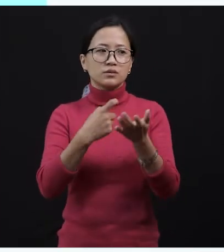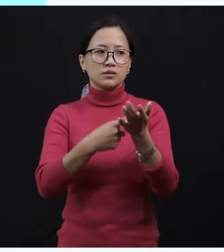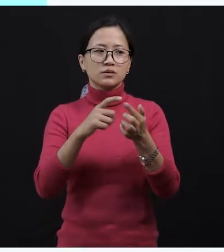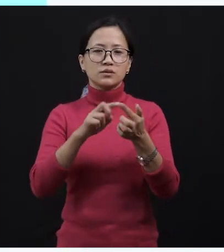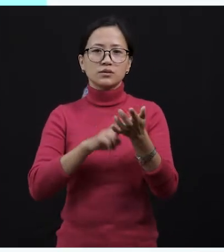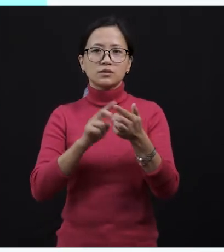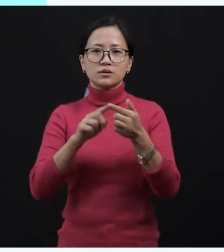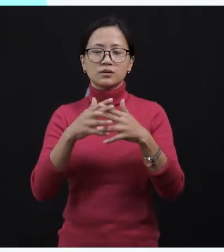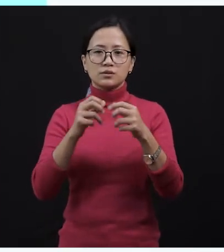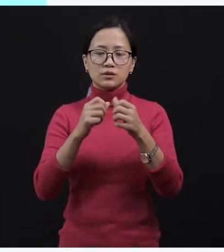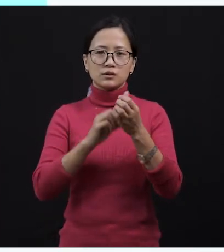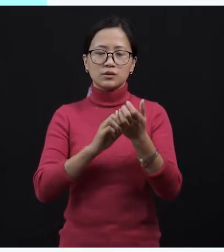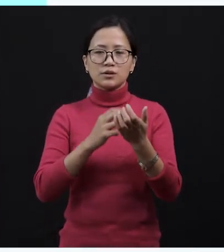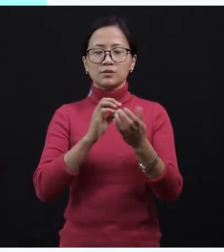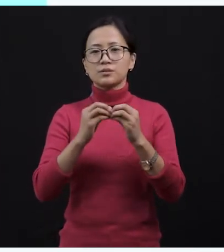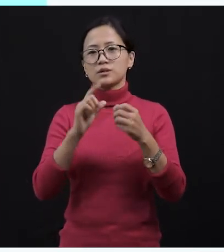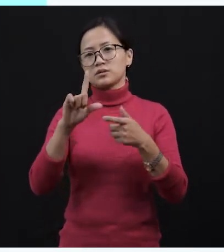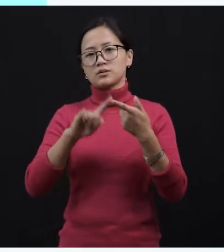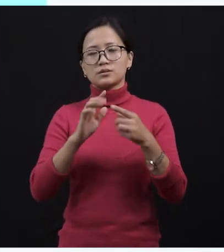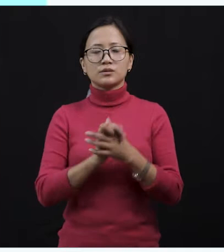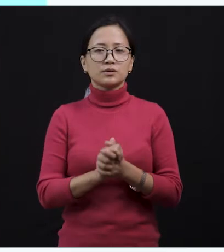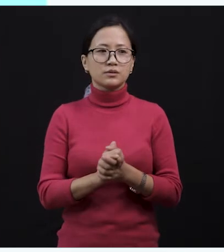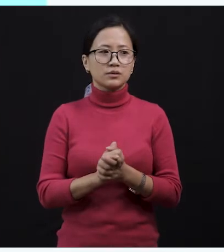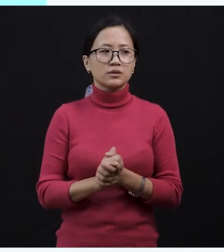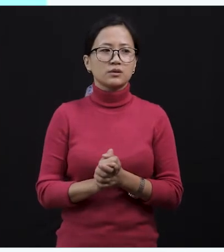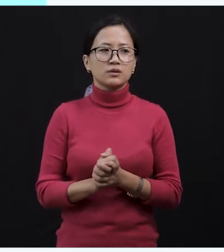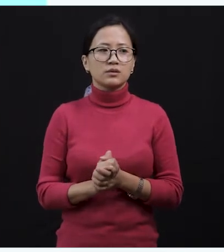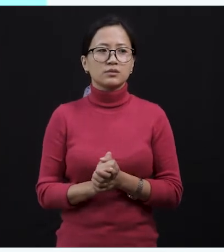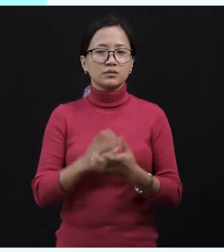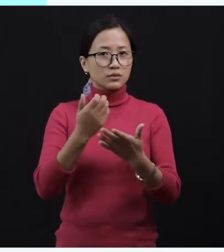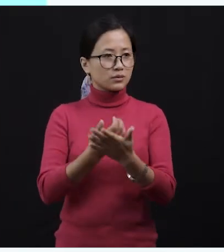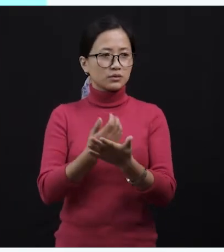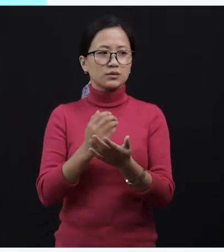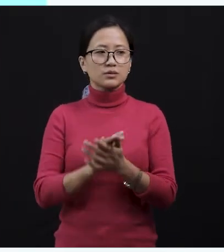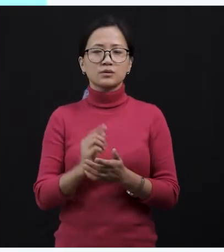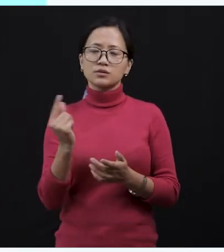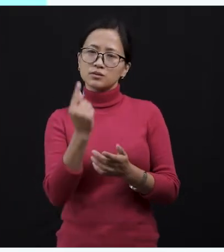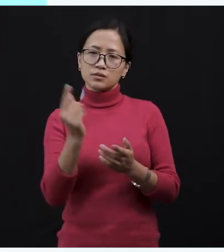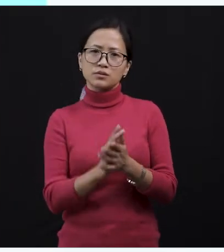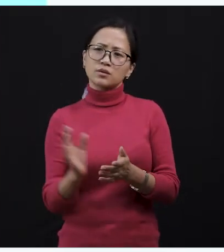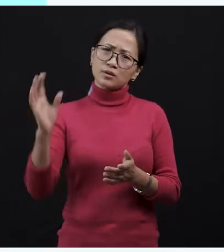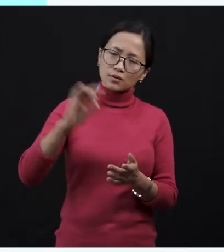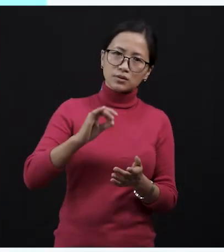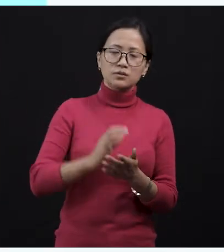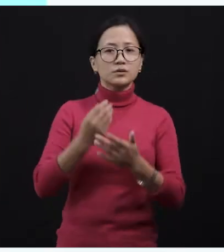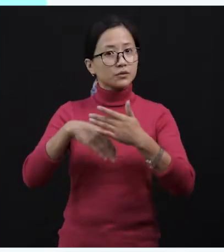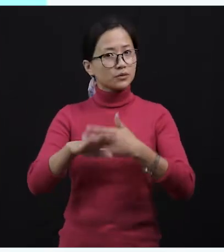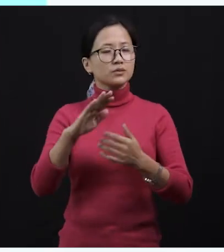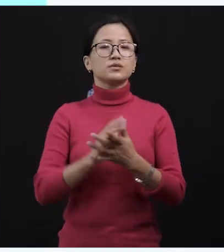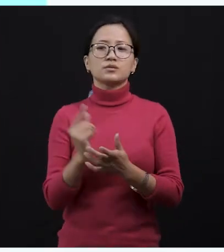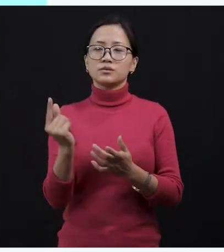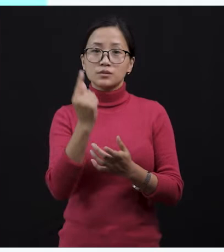renewable resources, those which can be renewed. Even after we use up, it can be reproduced.